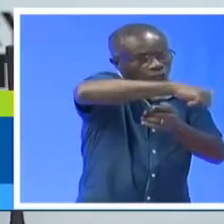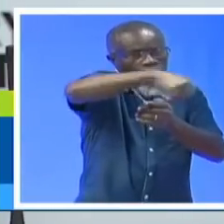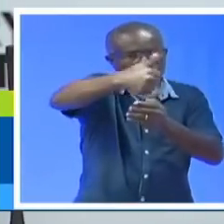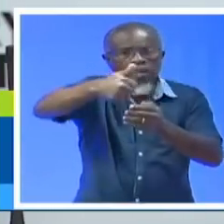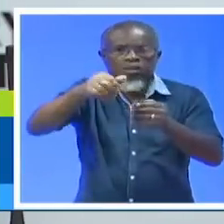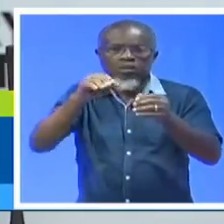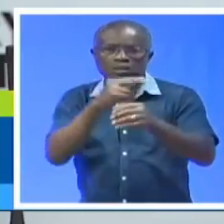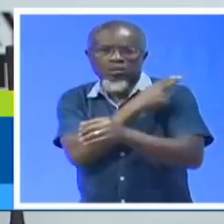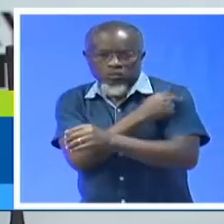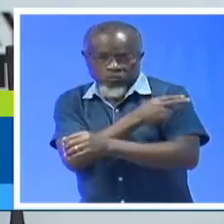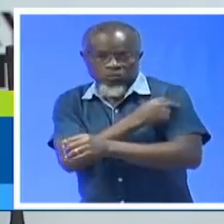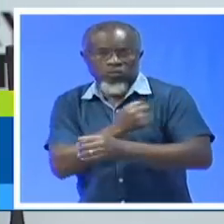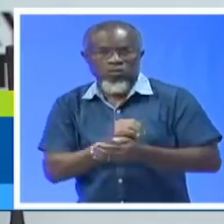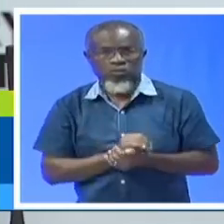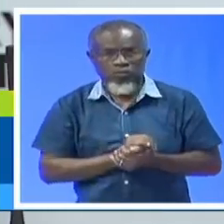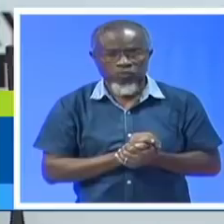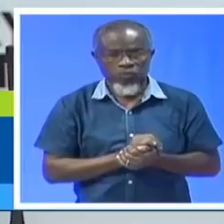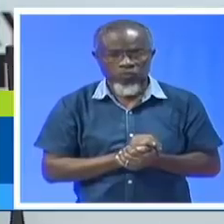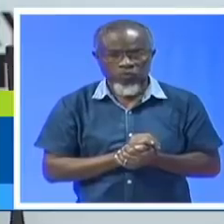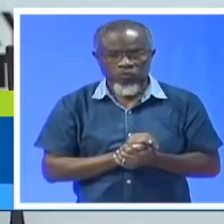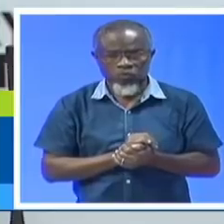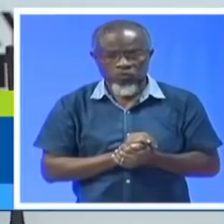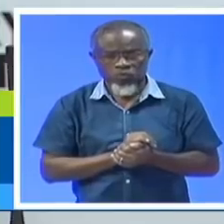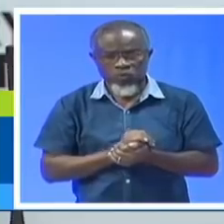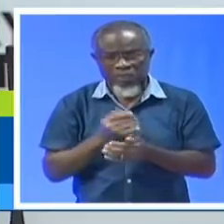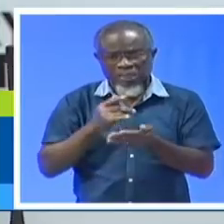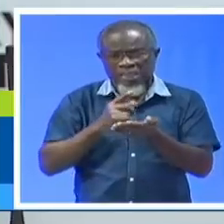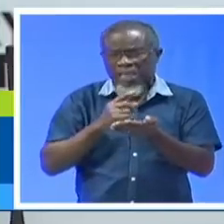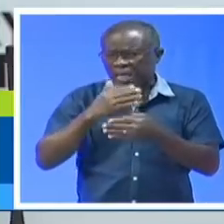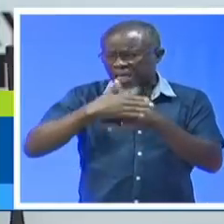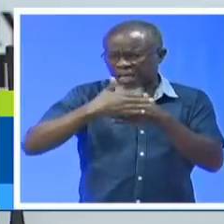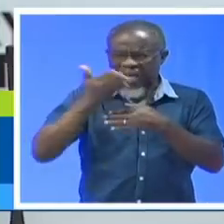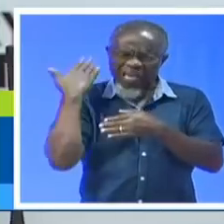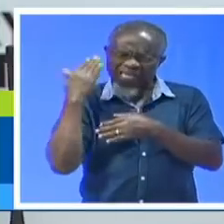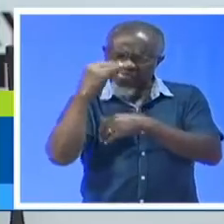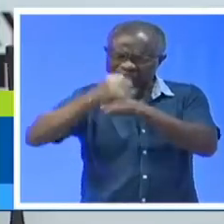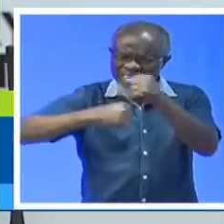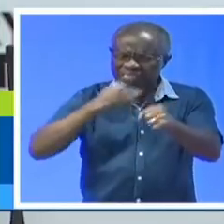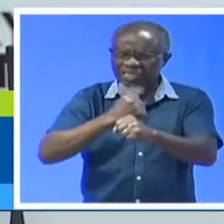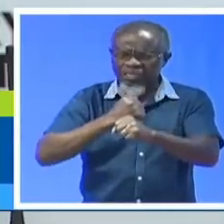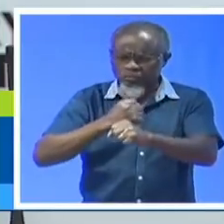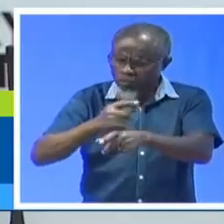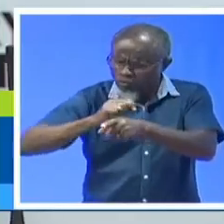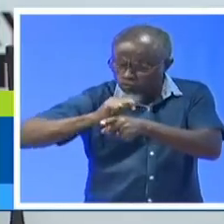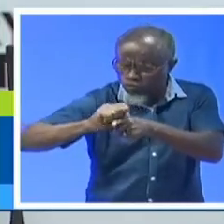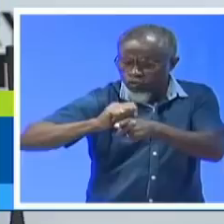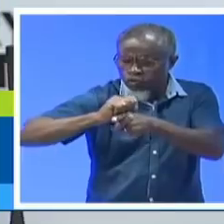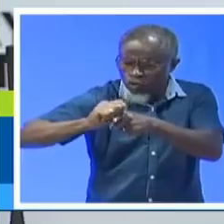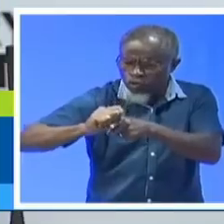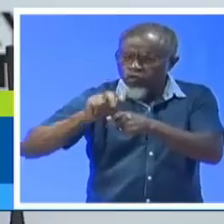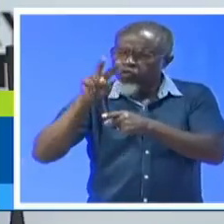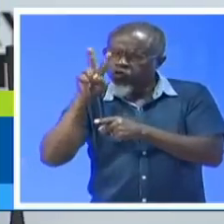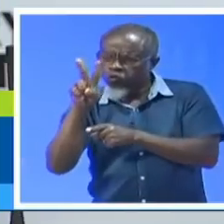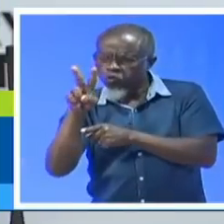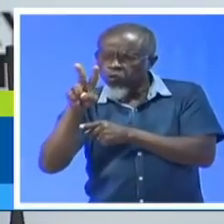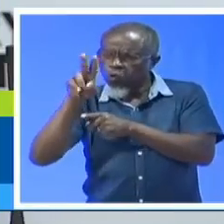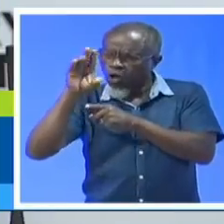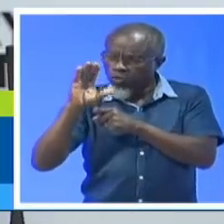We have trained since last year about 200 nurses in ICU